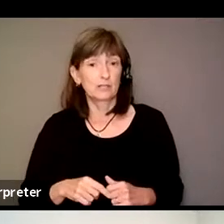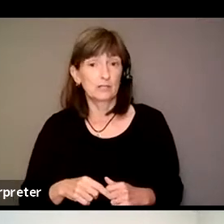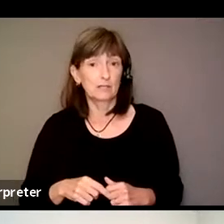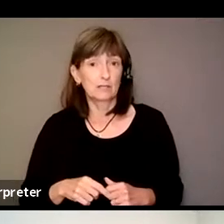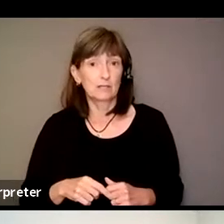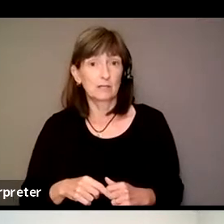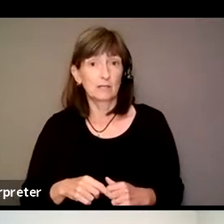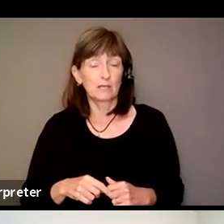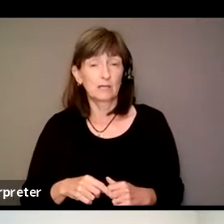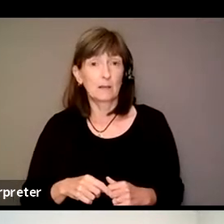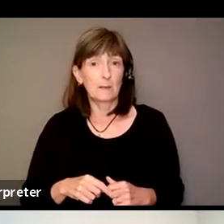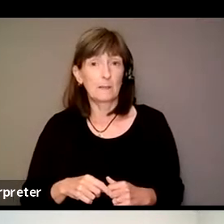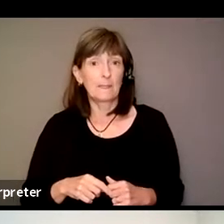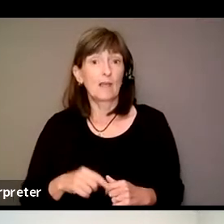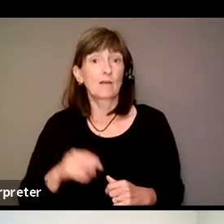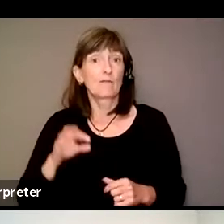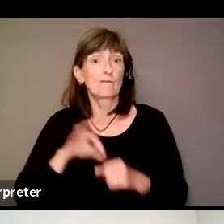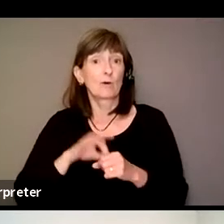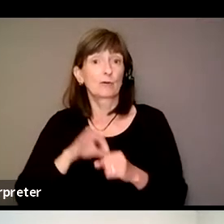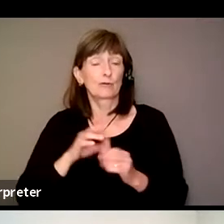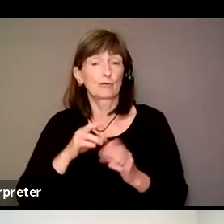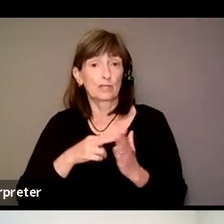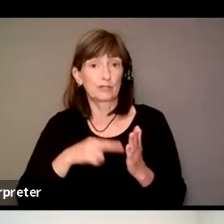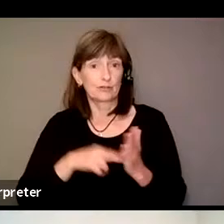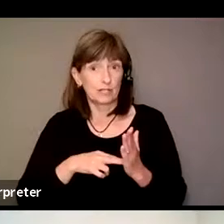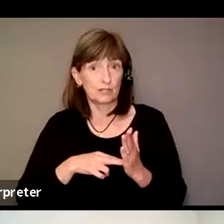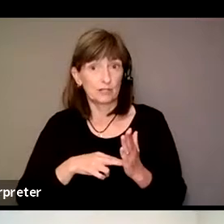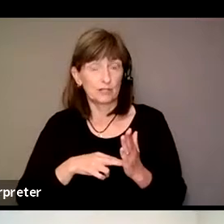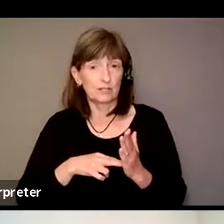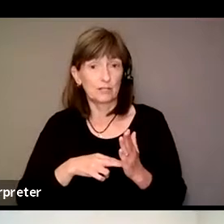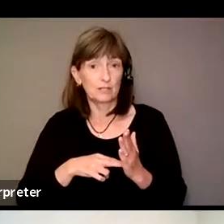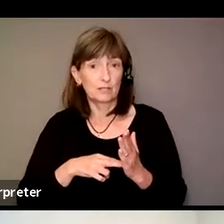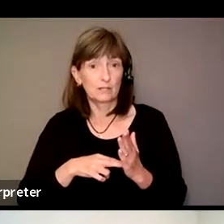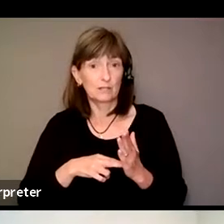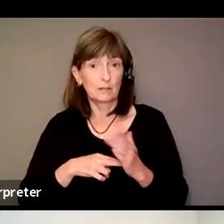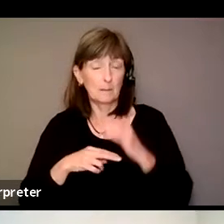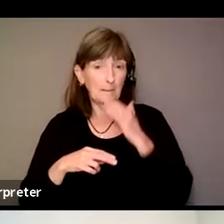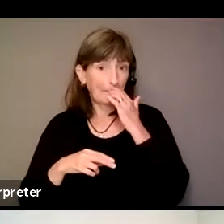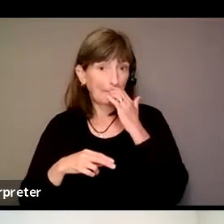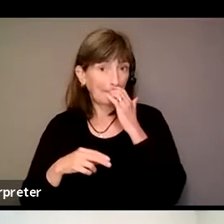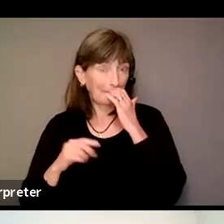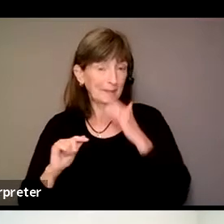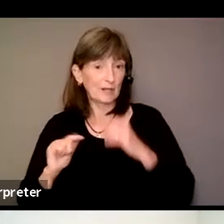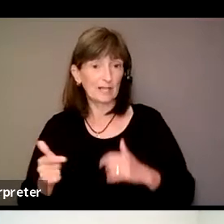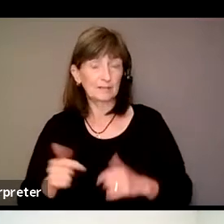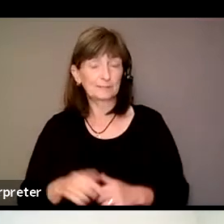on order of registration, and it will be from Glenn Whiffen of the Telegraph. Go ahead, Glenn.